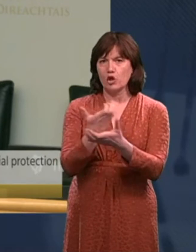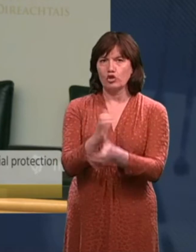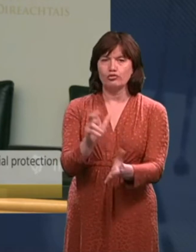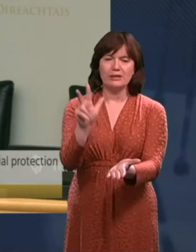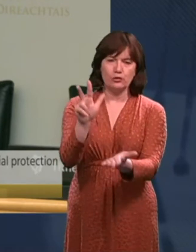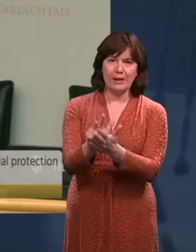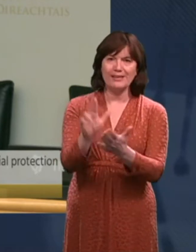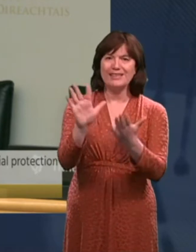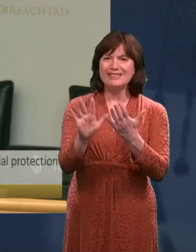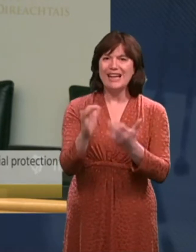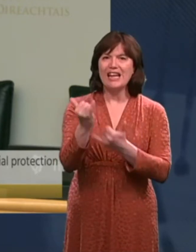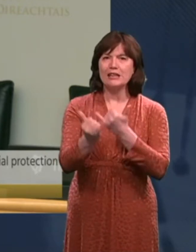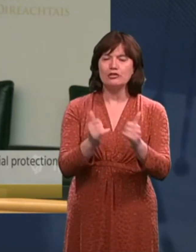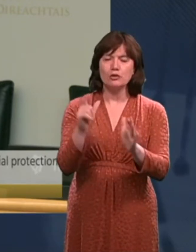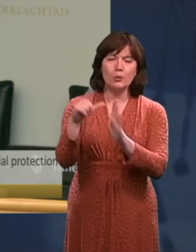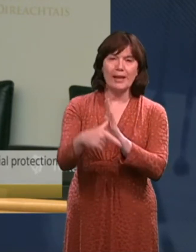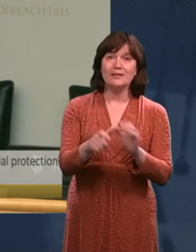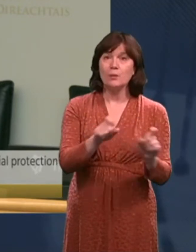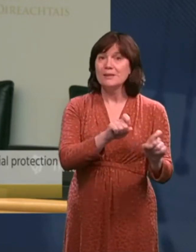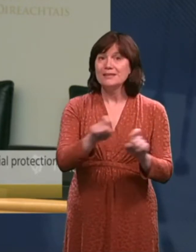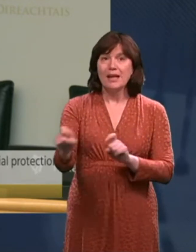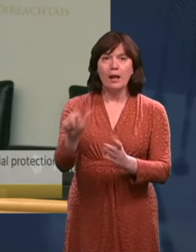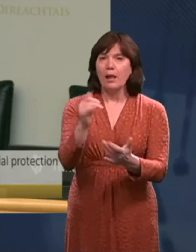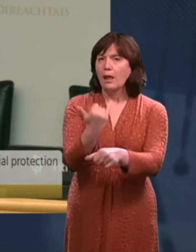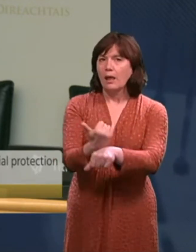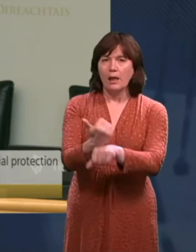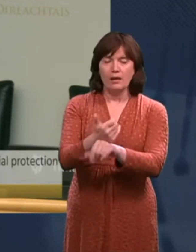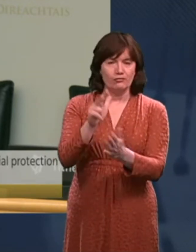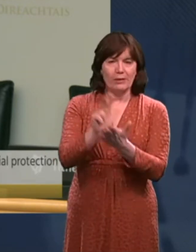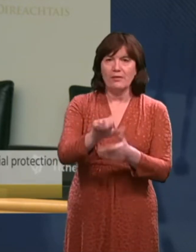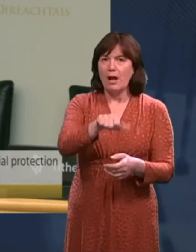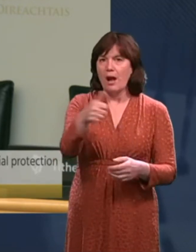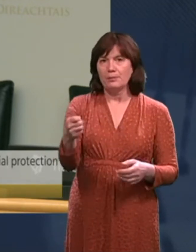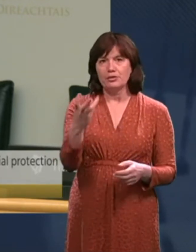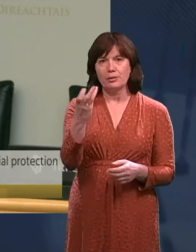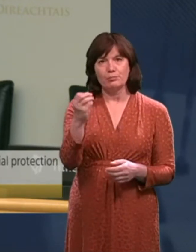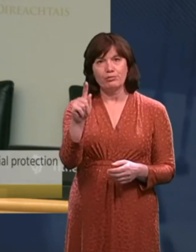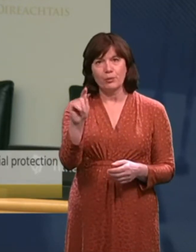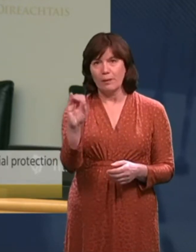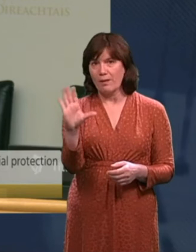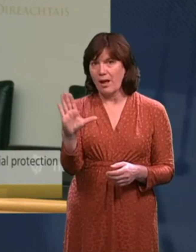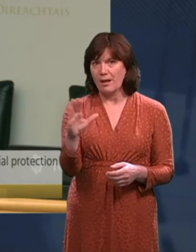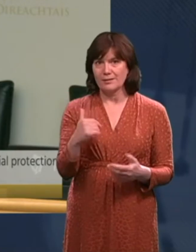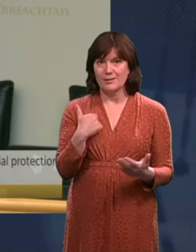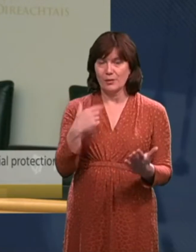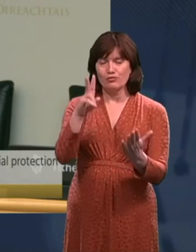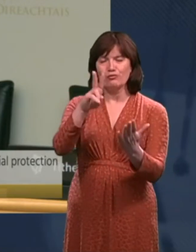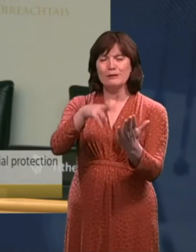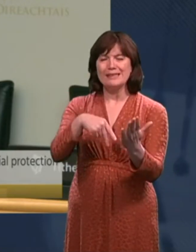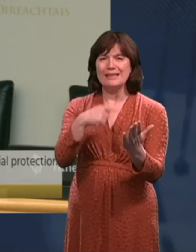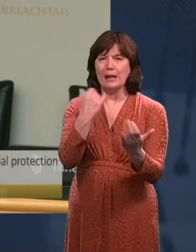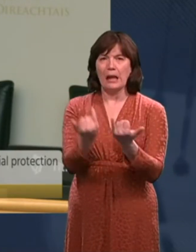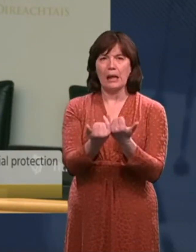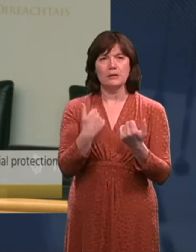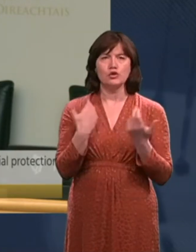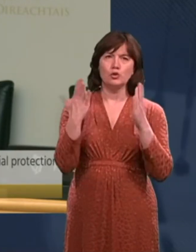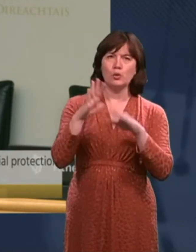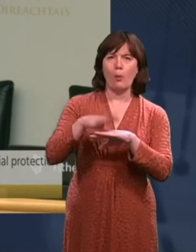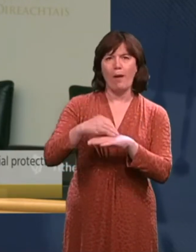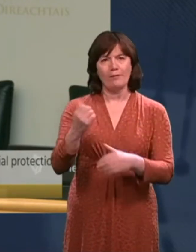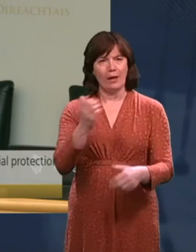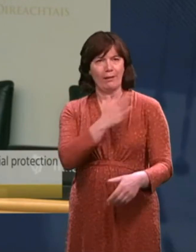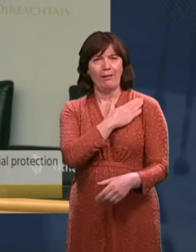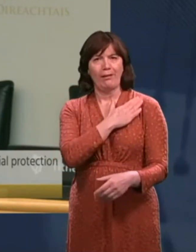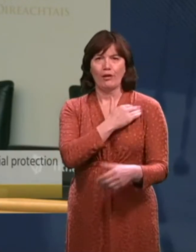years too late, and we still haven't ratified the optional protocol of the UN Convention, so it's not something to be reaming off almost as if it's something to boast about. And then of